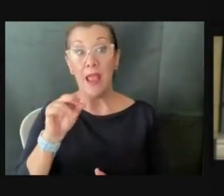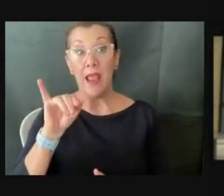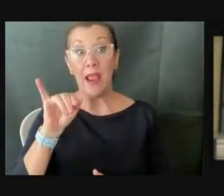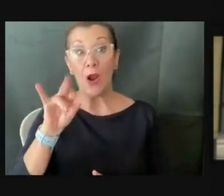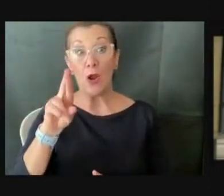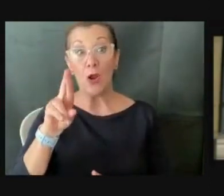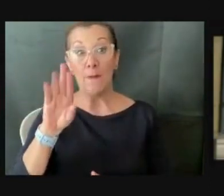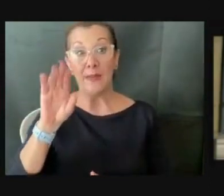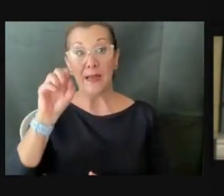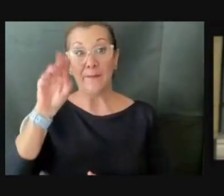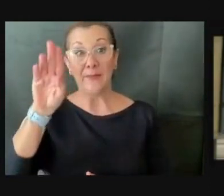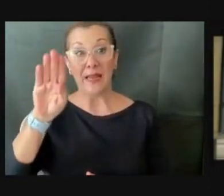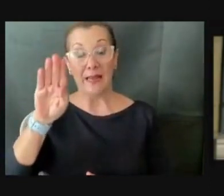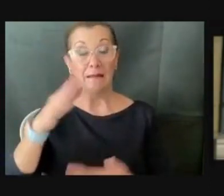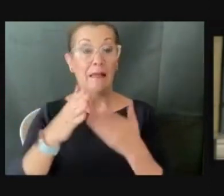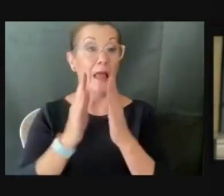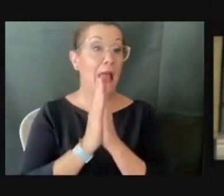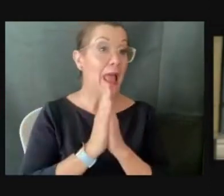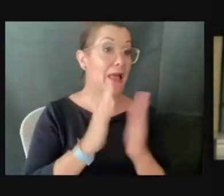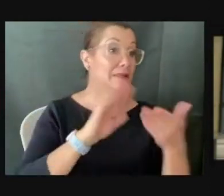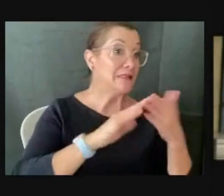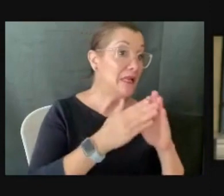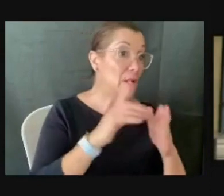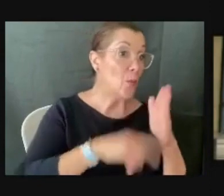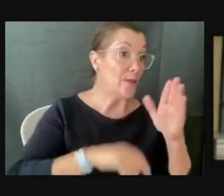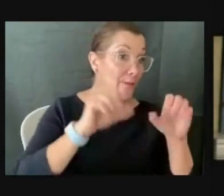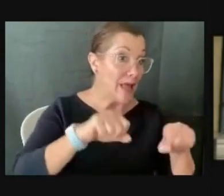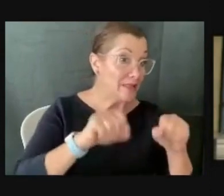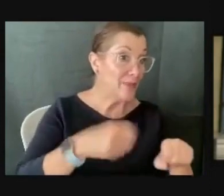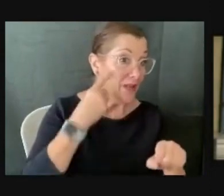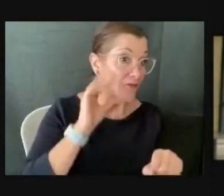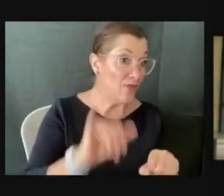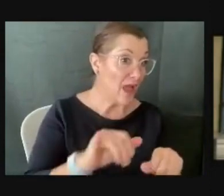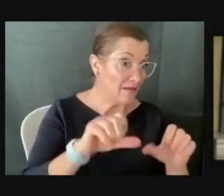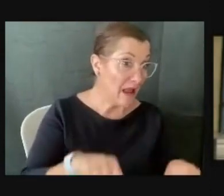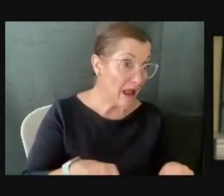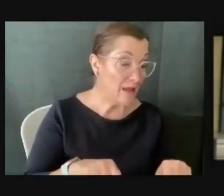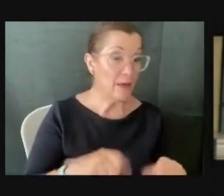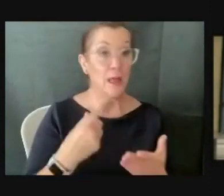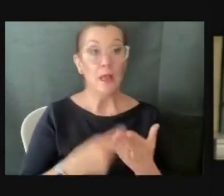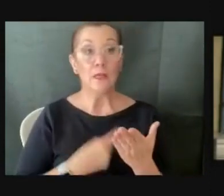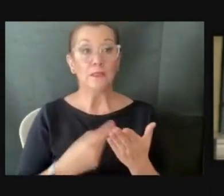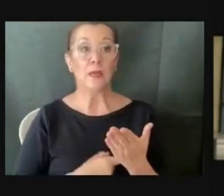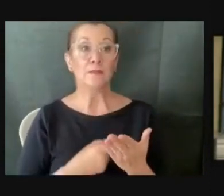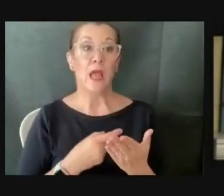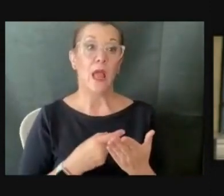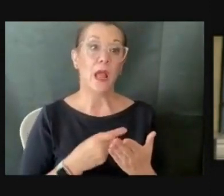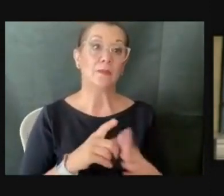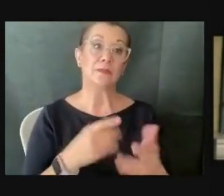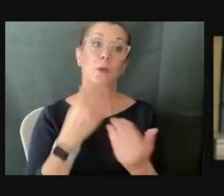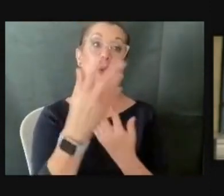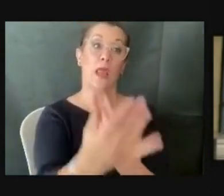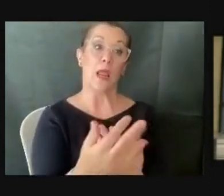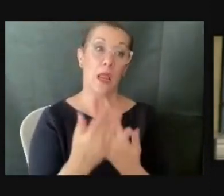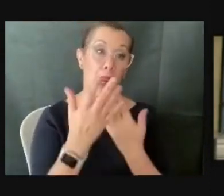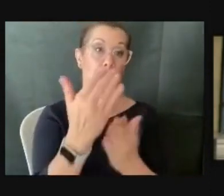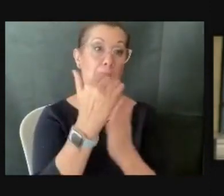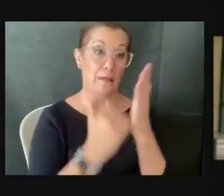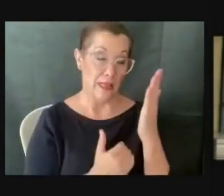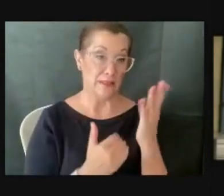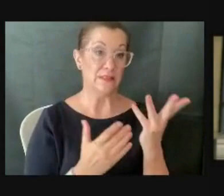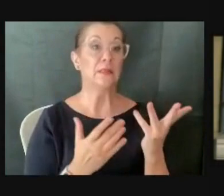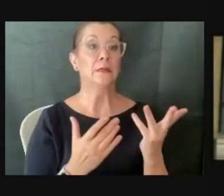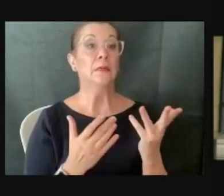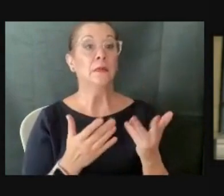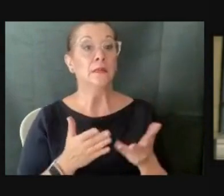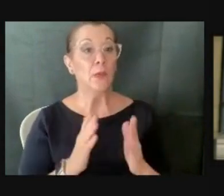your city and see what the possibilities are for that. And sometimes there's a long waiting list to get to the point that they will even allow you